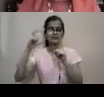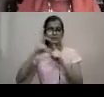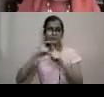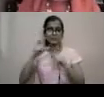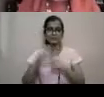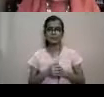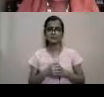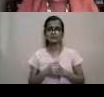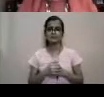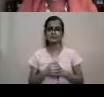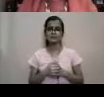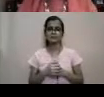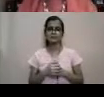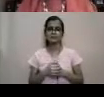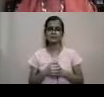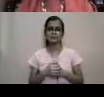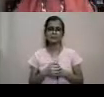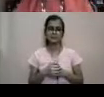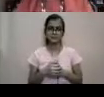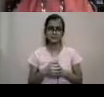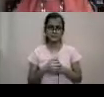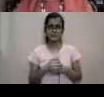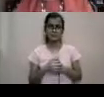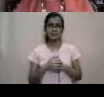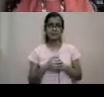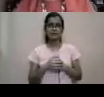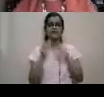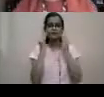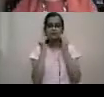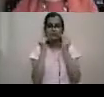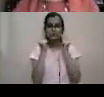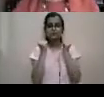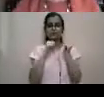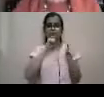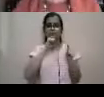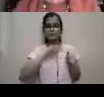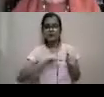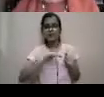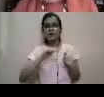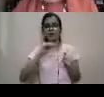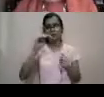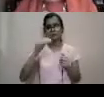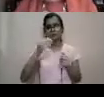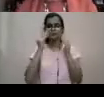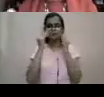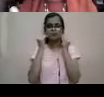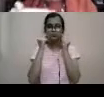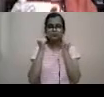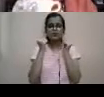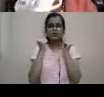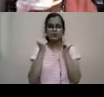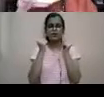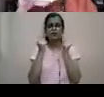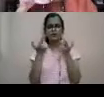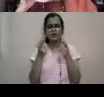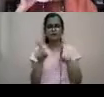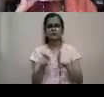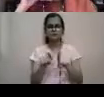their second childhood, and presumed to be proper objects of scorn and paternalistic